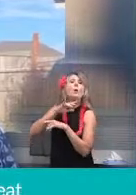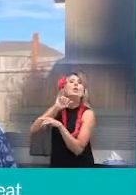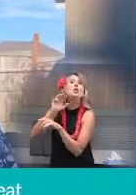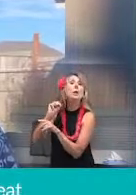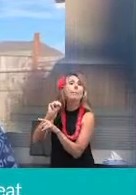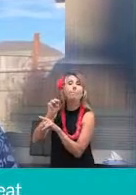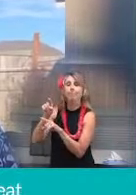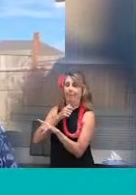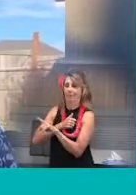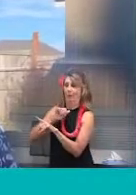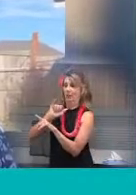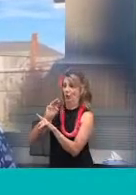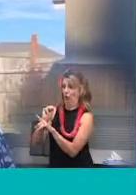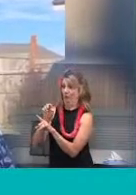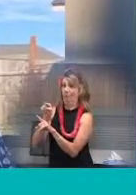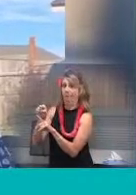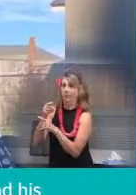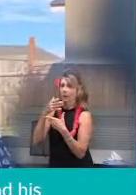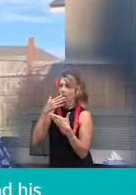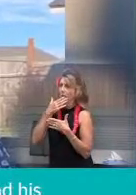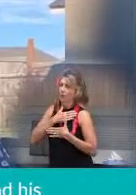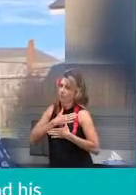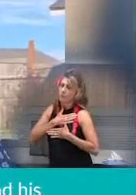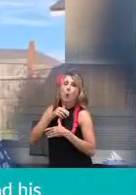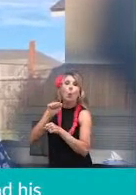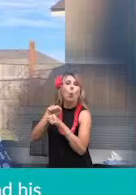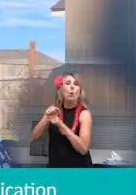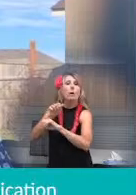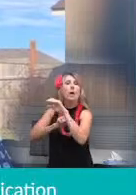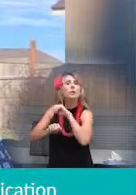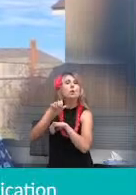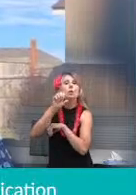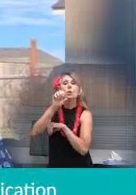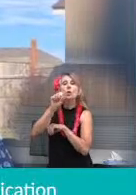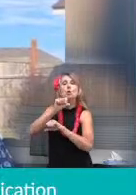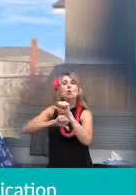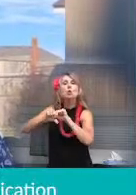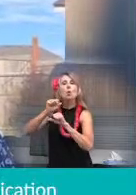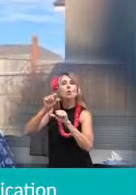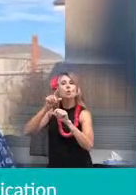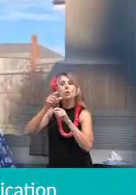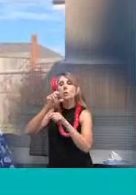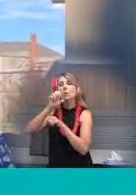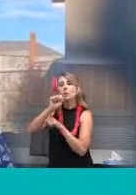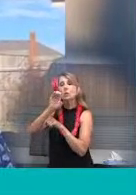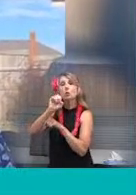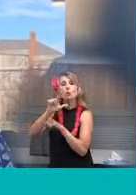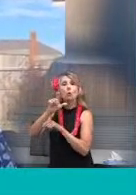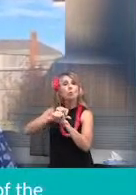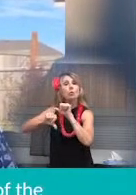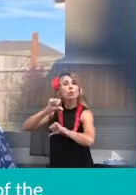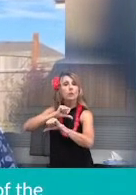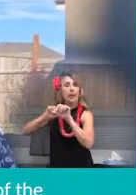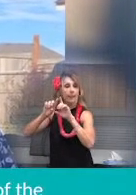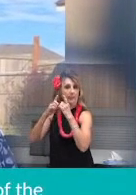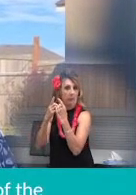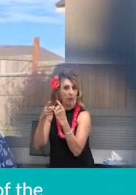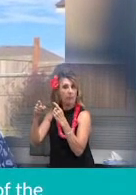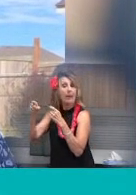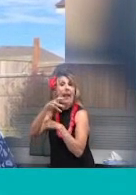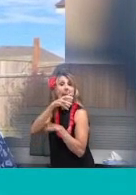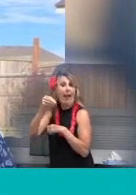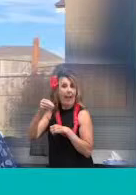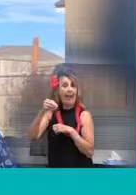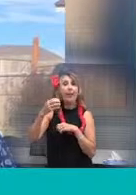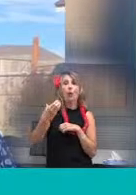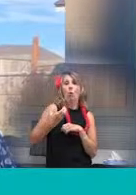science department with great perspectives. He cares about his students and his colleagues, both through his dedication in the classroom and on the field as a member of